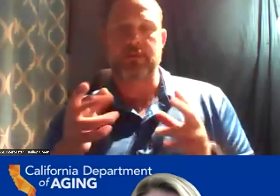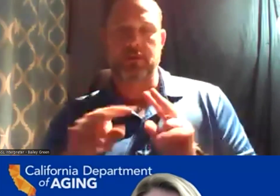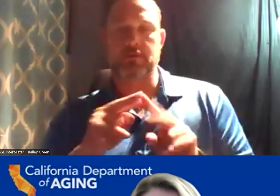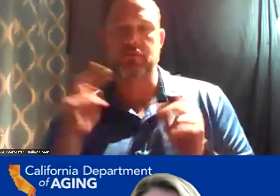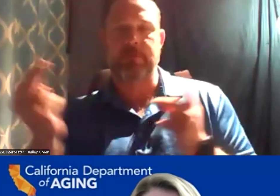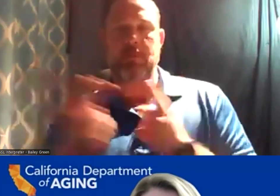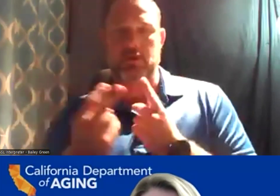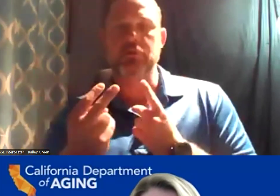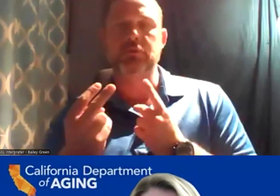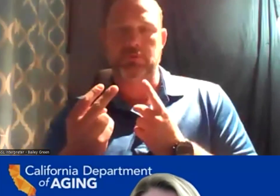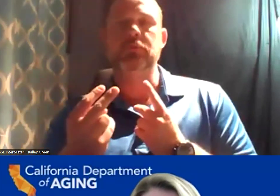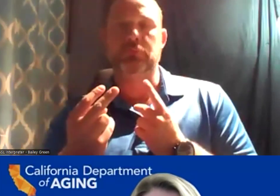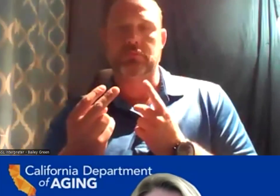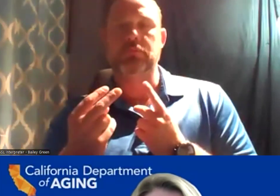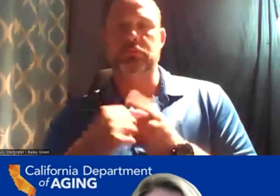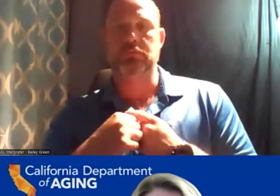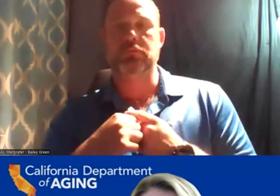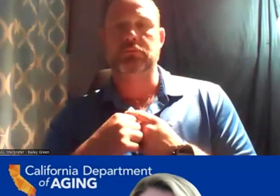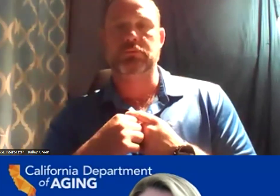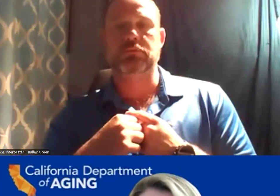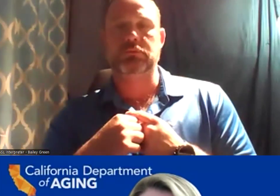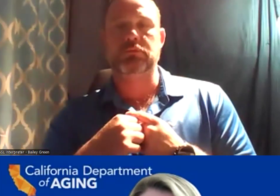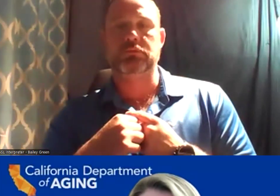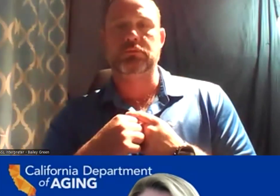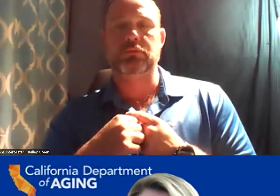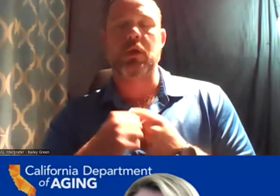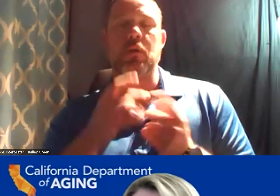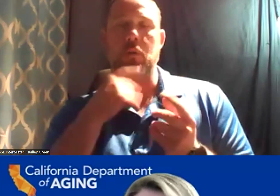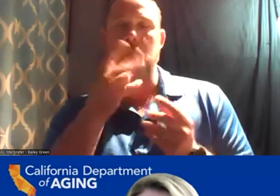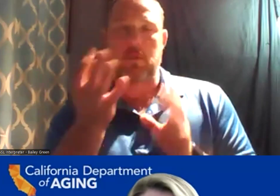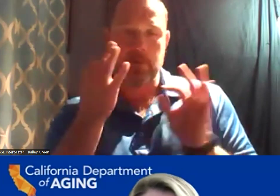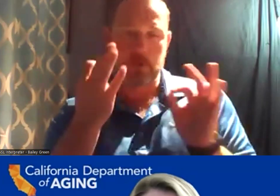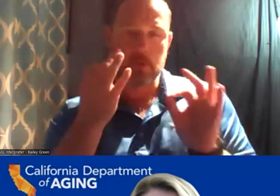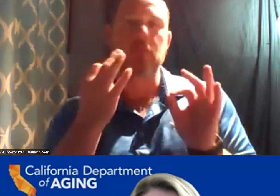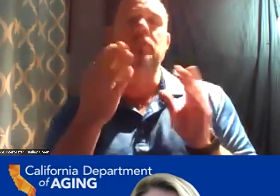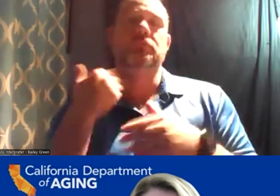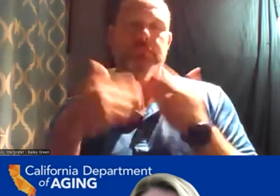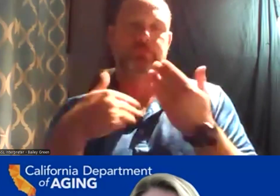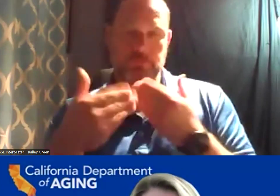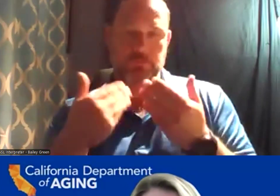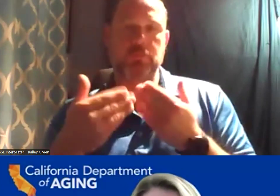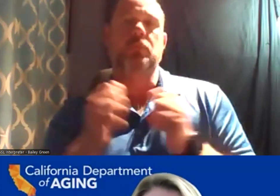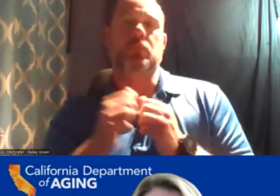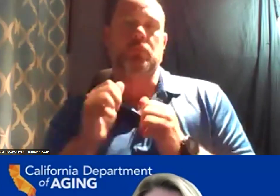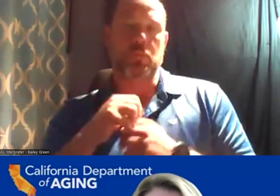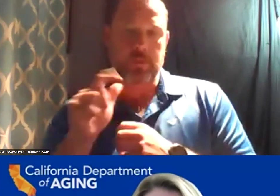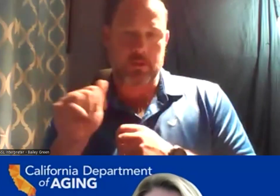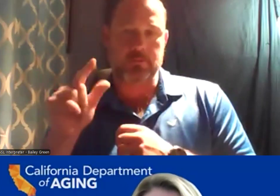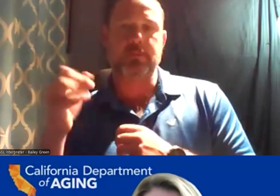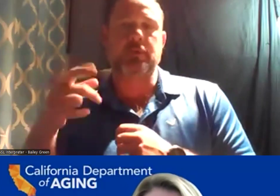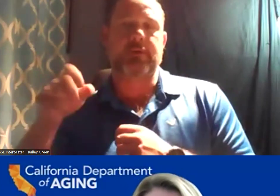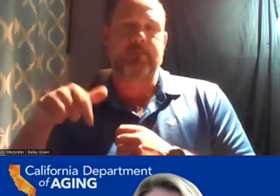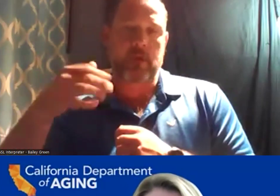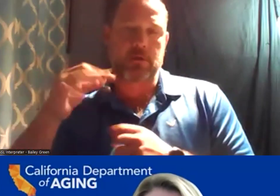reflections, and we will take this feedback as we move forward with this Aging and Disability Lived Experience Advisory Board, and just appreciate you,